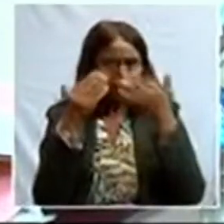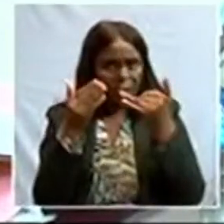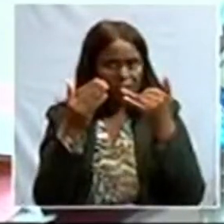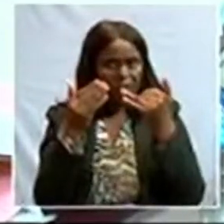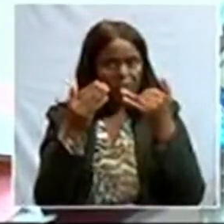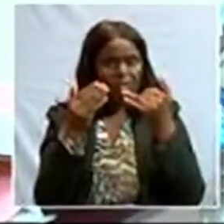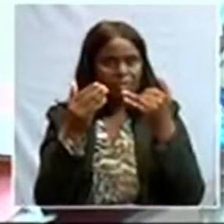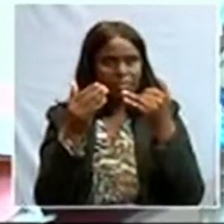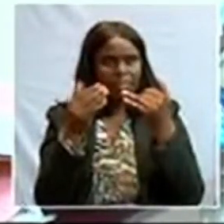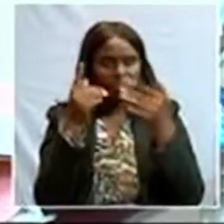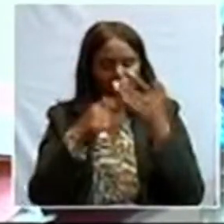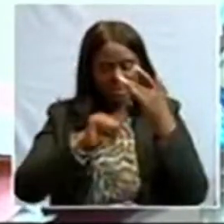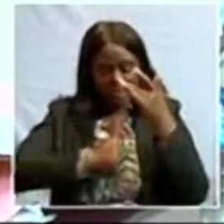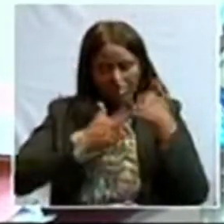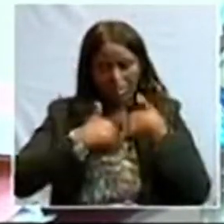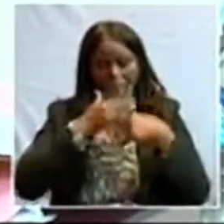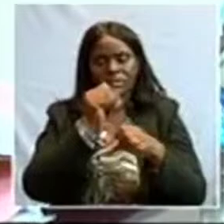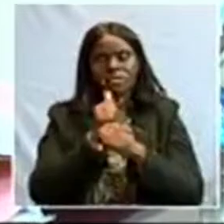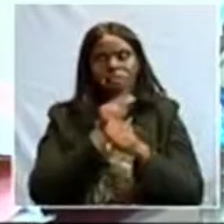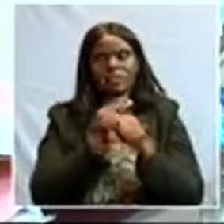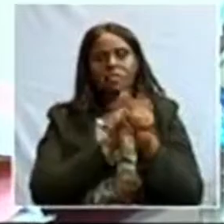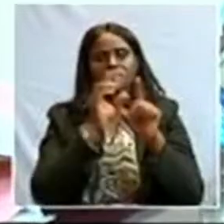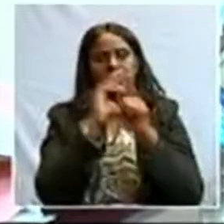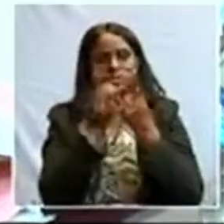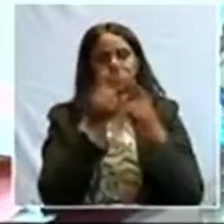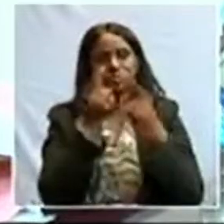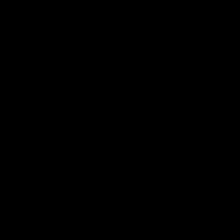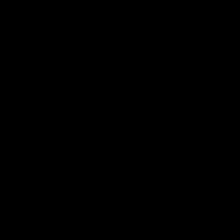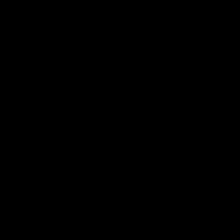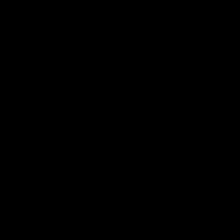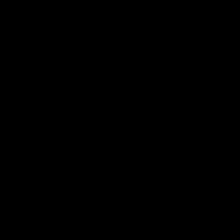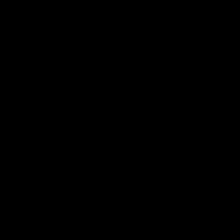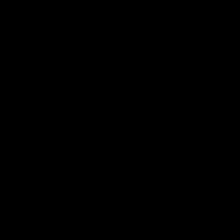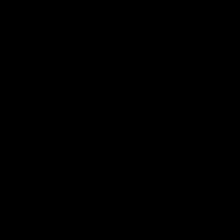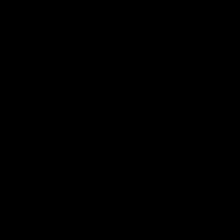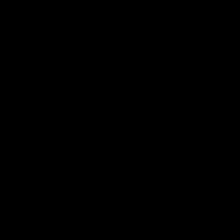of what we have received as a district from the different functions.